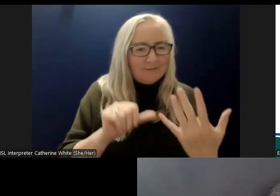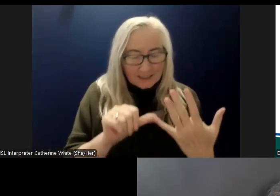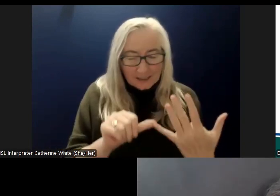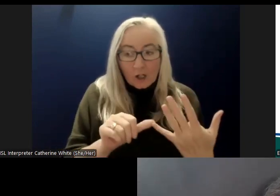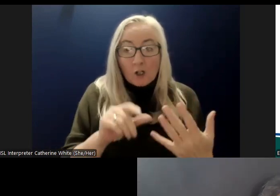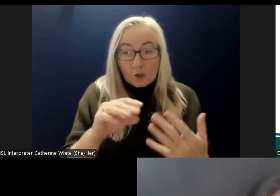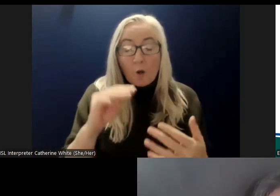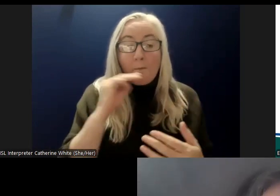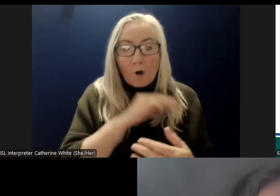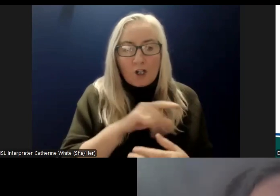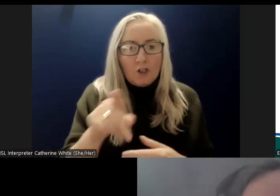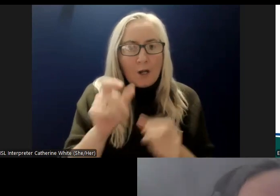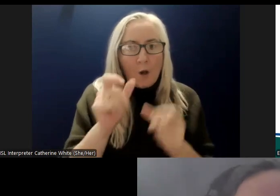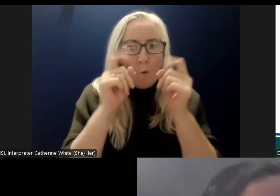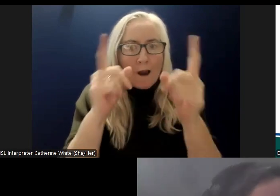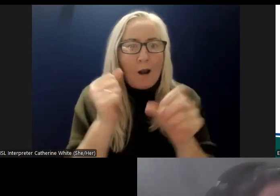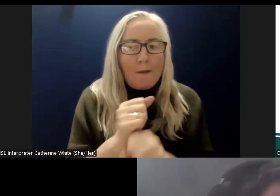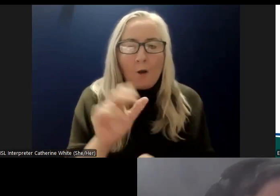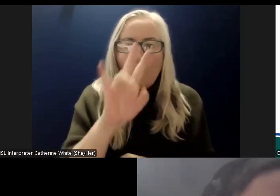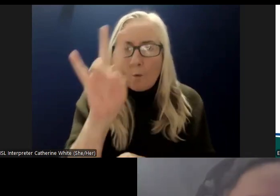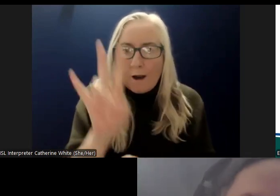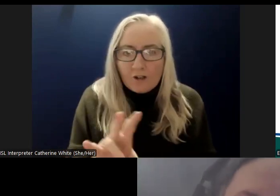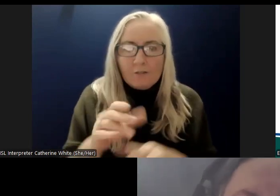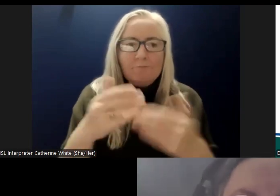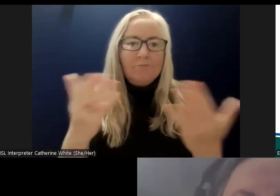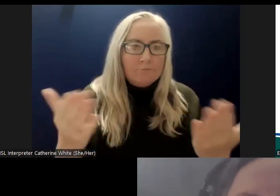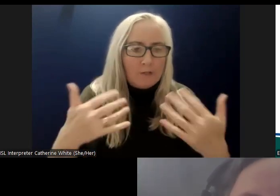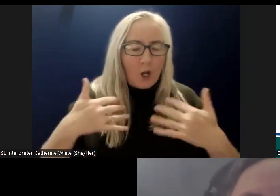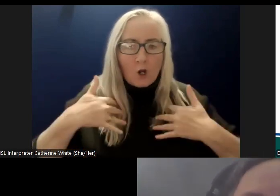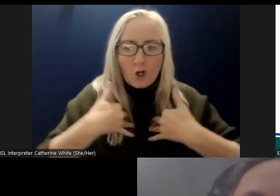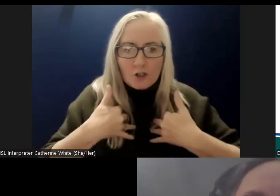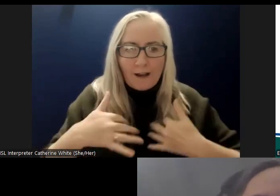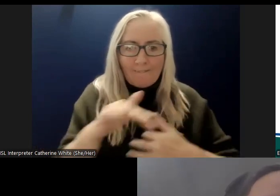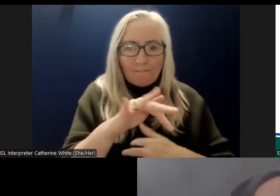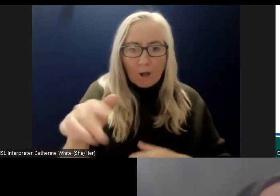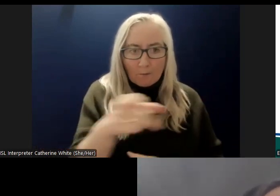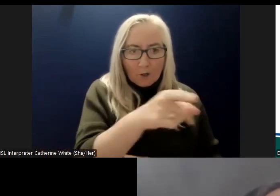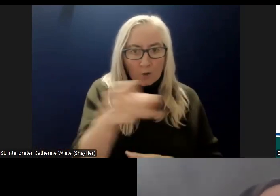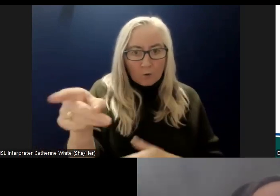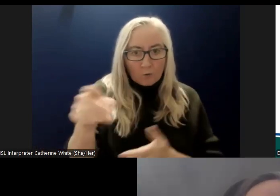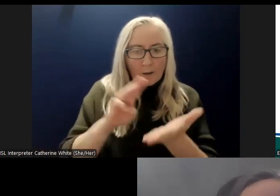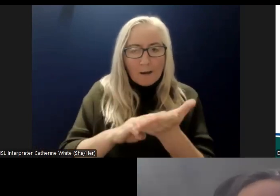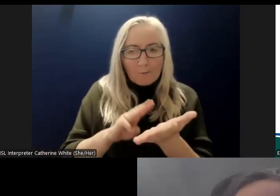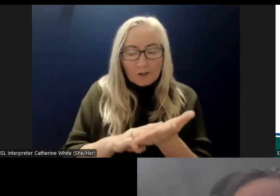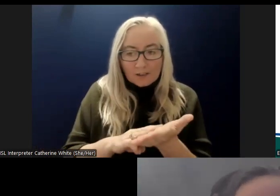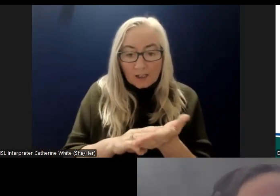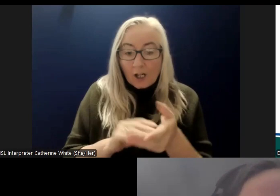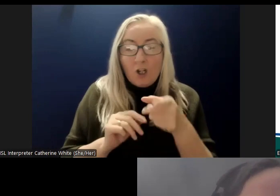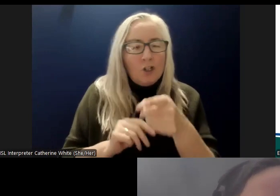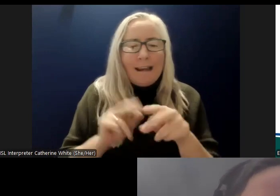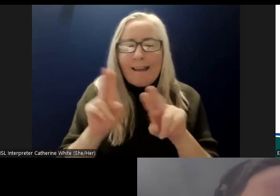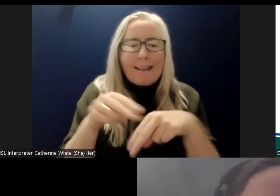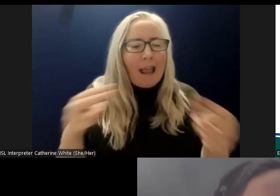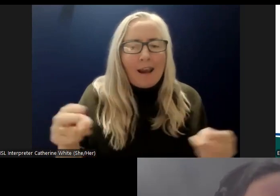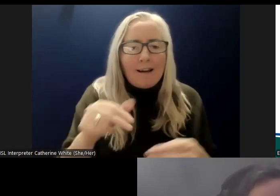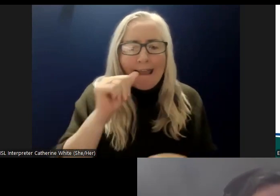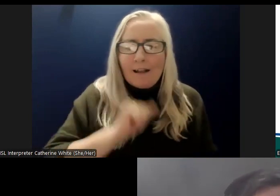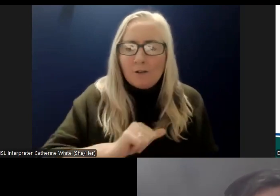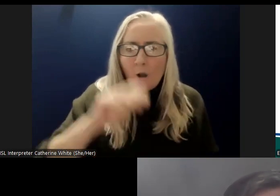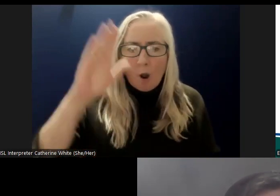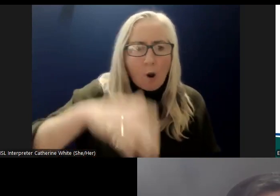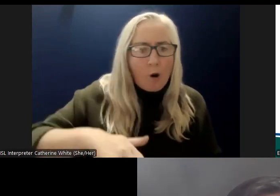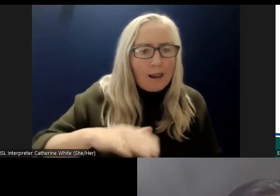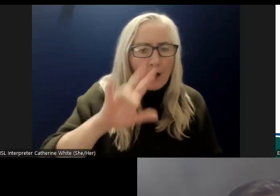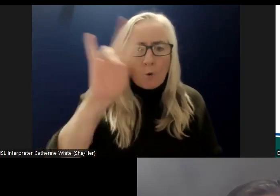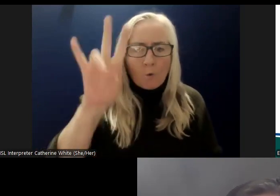is aware of the questions and concerns of our members. And while she may not be able to answer every question,